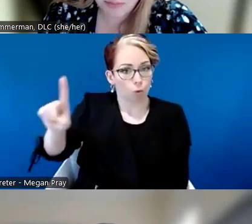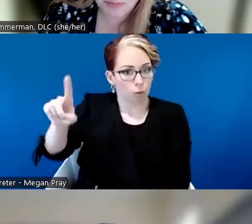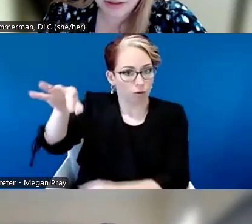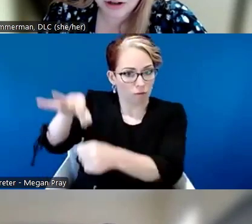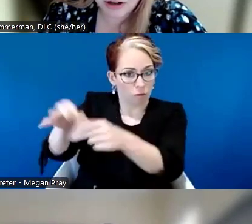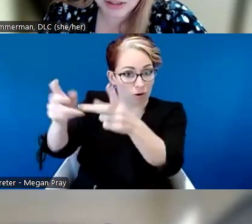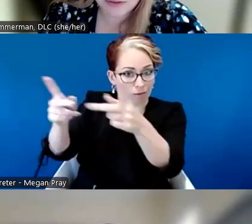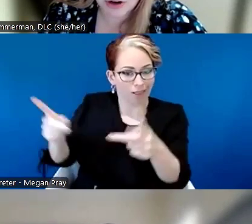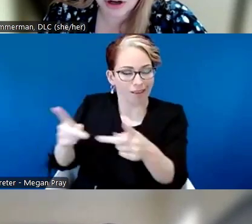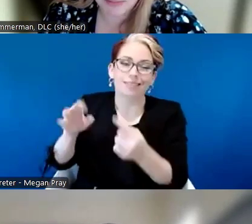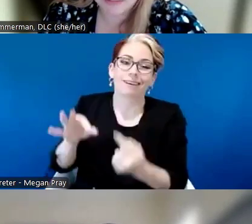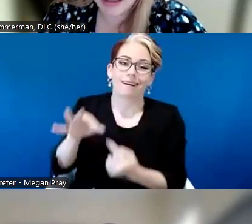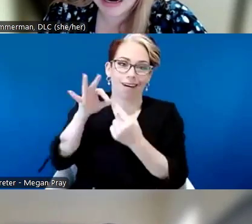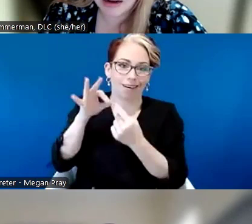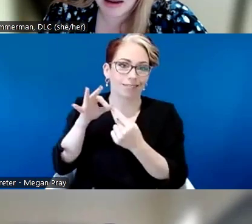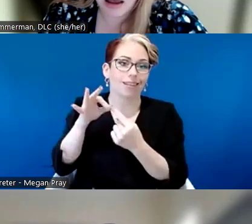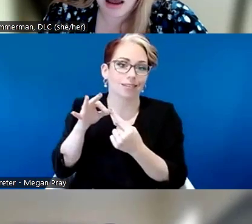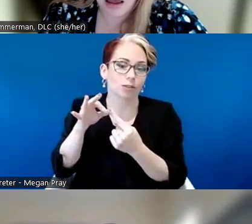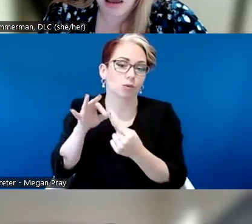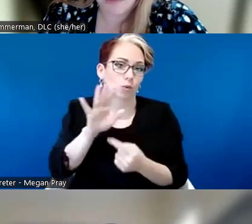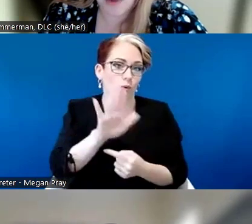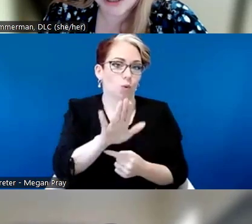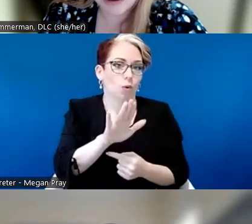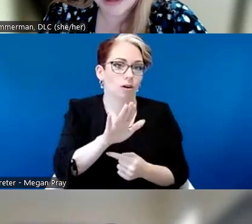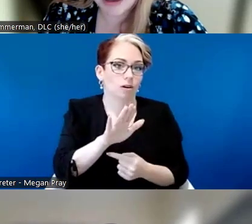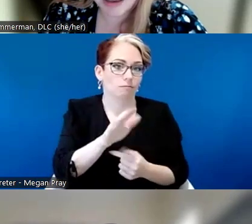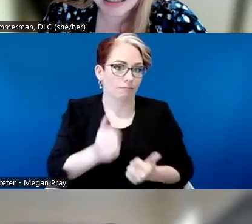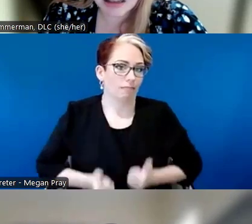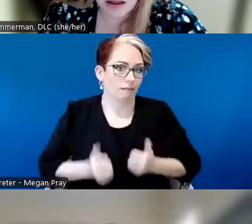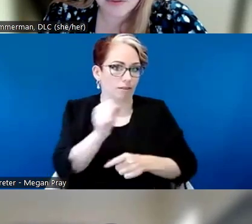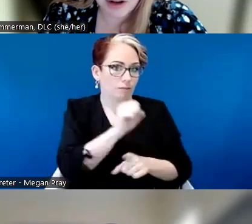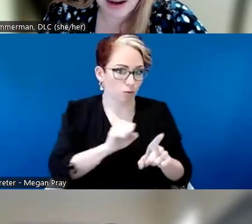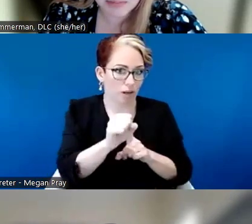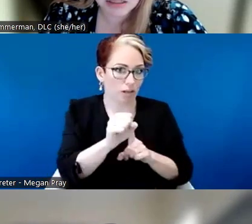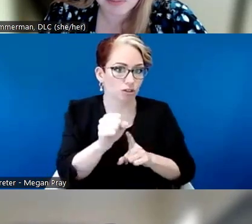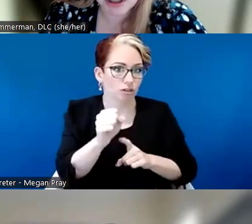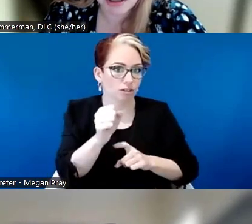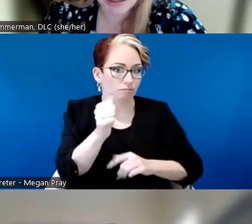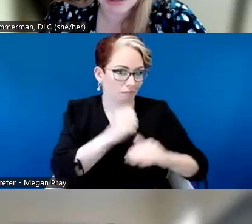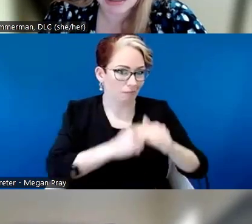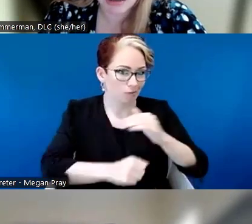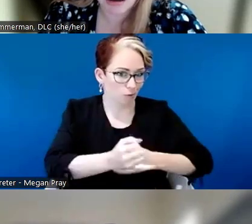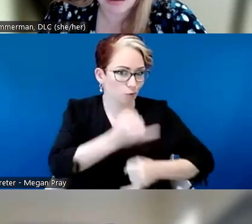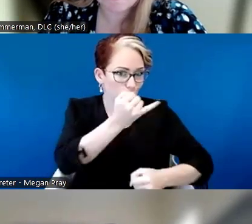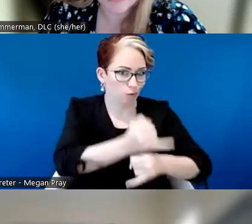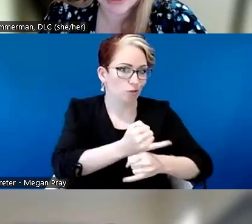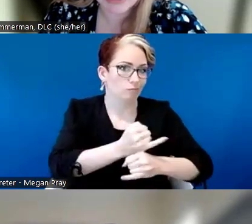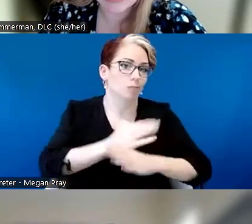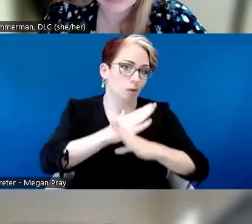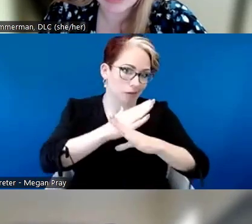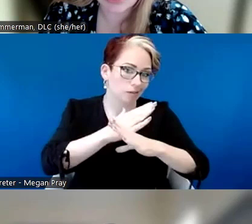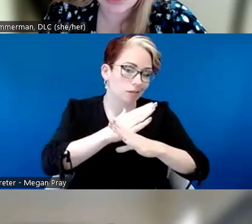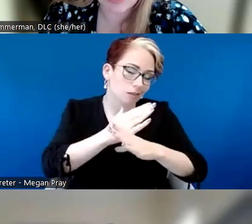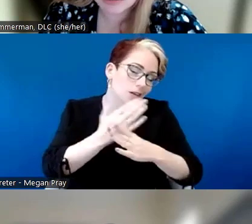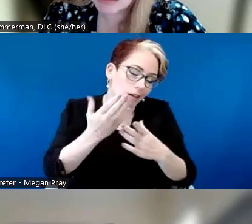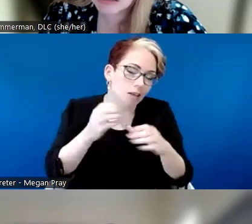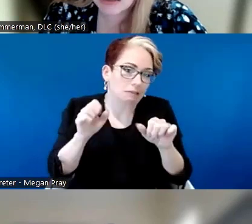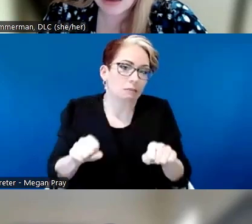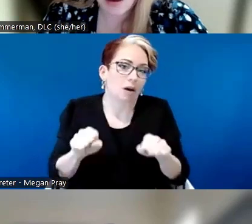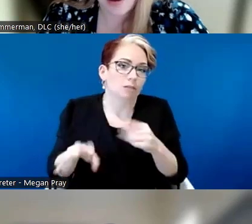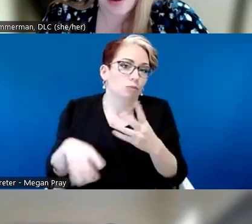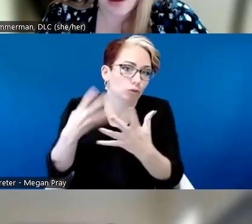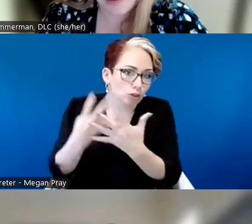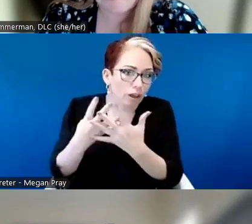so by the terms of your commitment, which can be the case a lot of times, especially in places like jails or